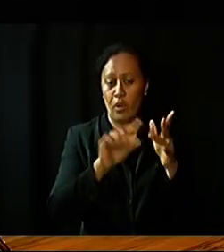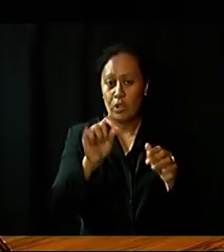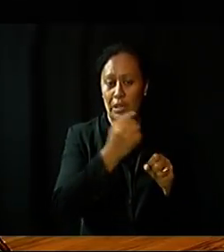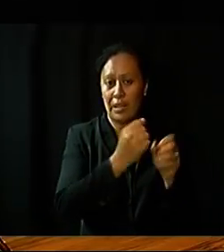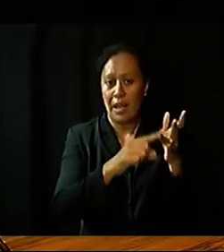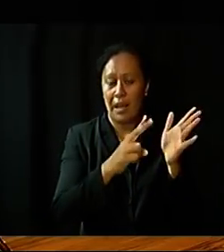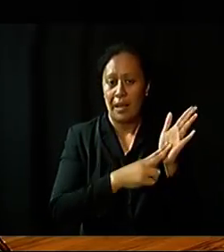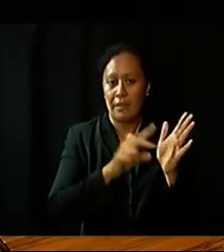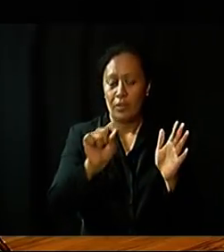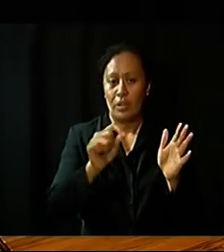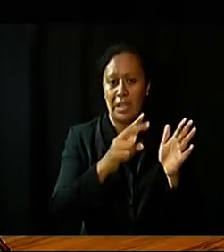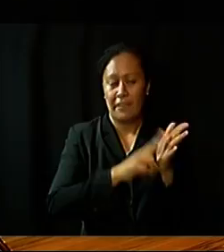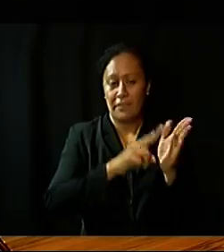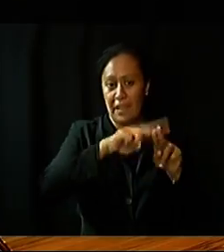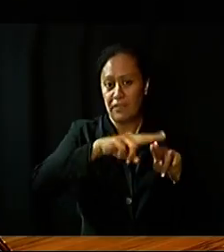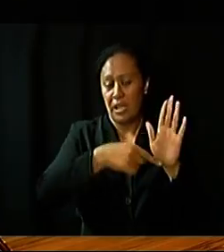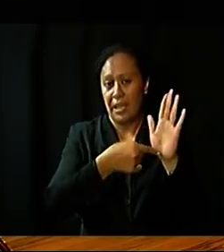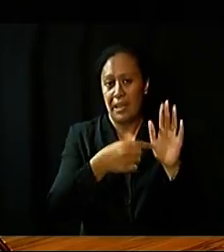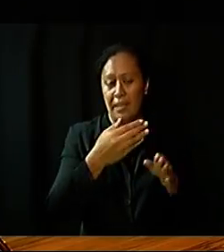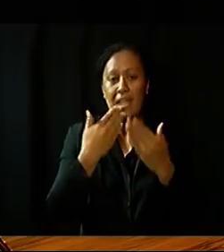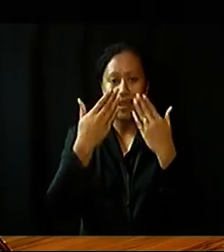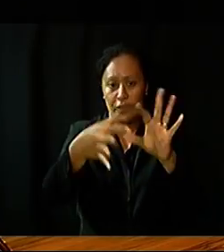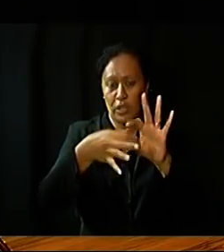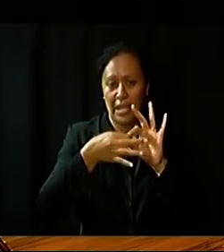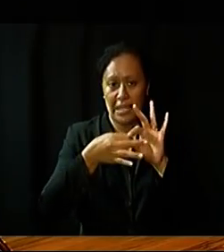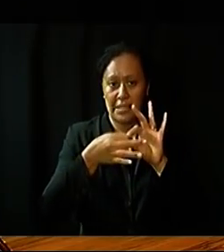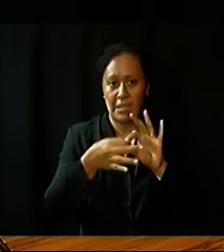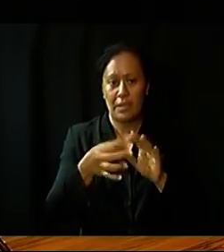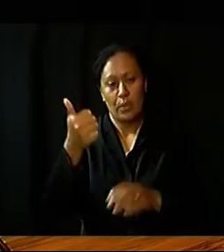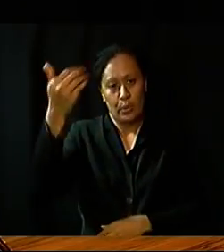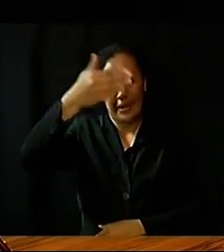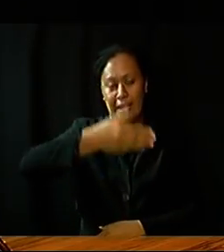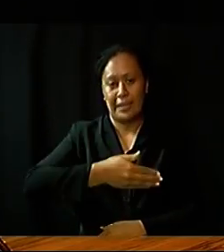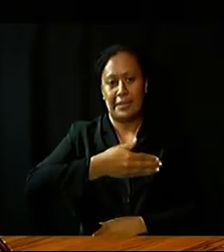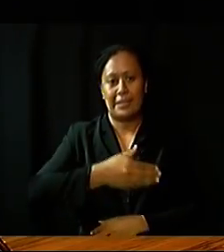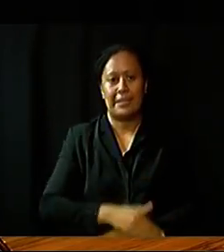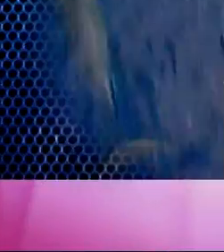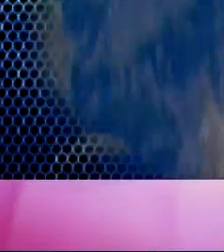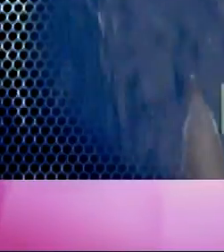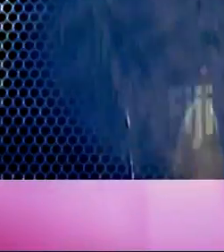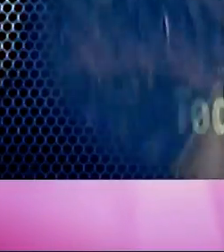fijifocustv@info.gov.fj. Until then, thank you for joining us. Good night.